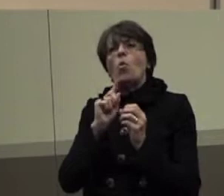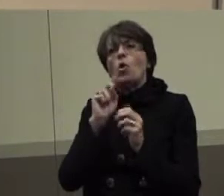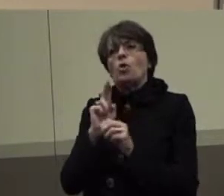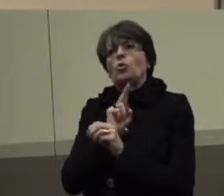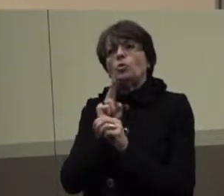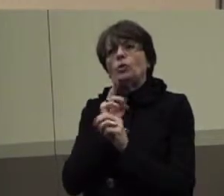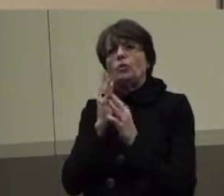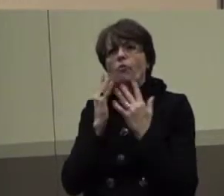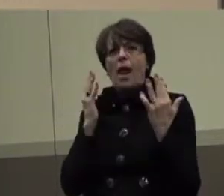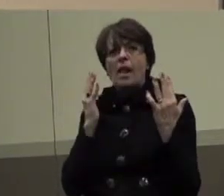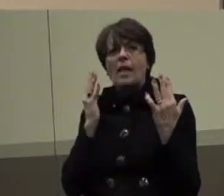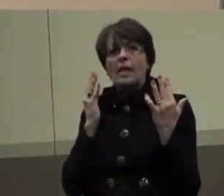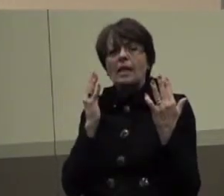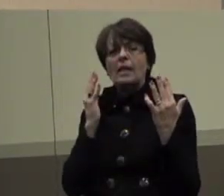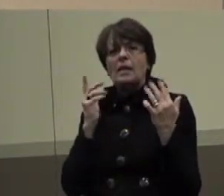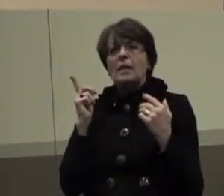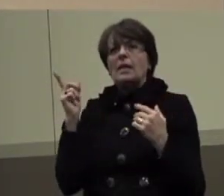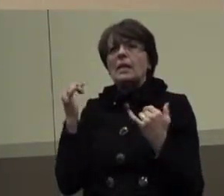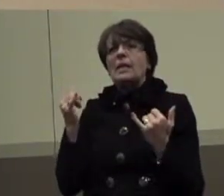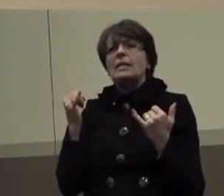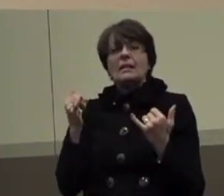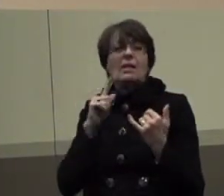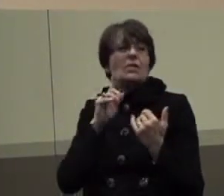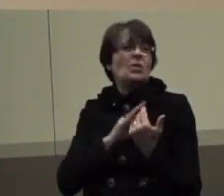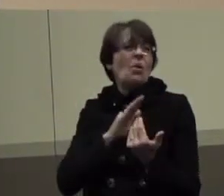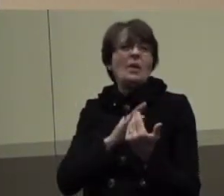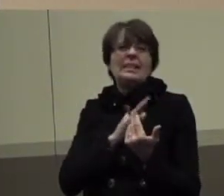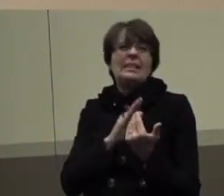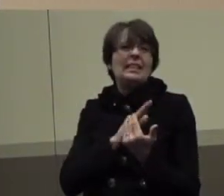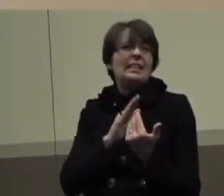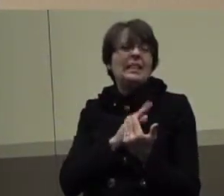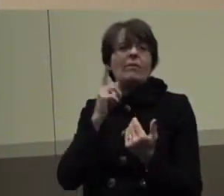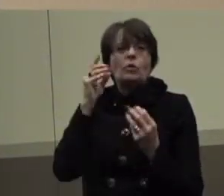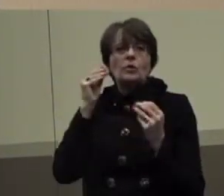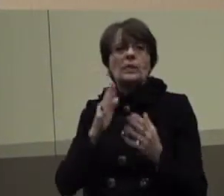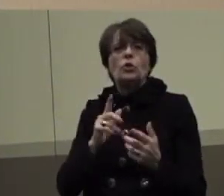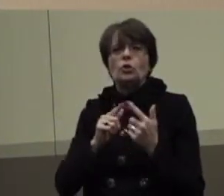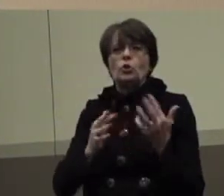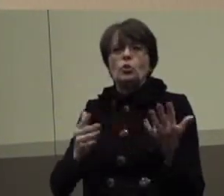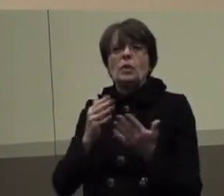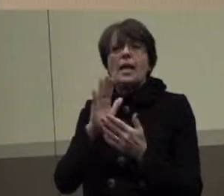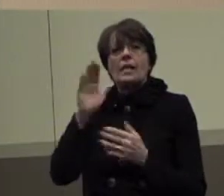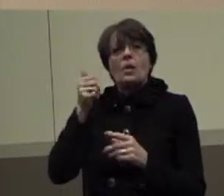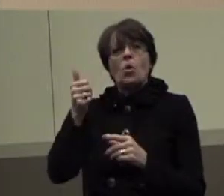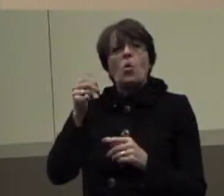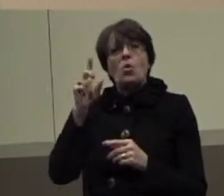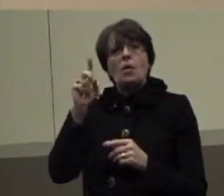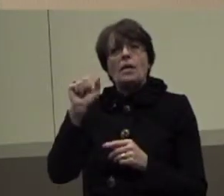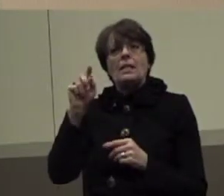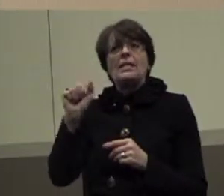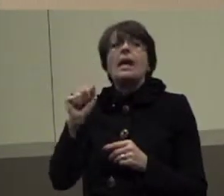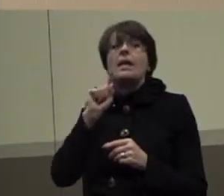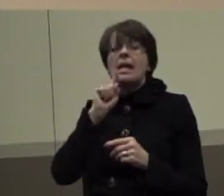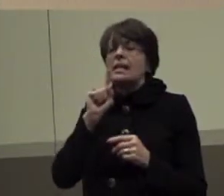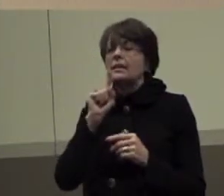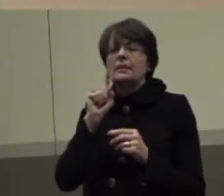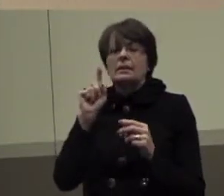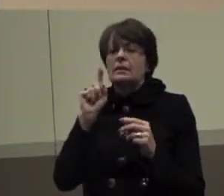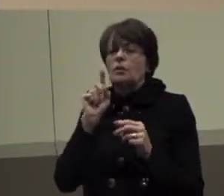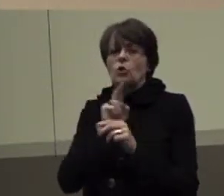user-friendly. And it is now so easy for teachers to collect their own data. It's very